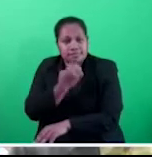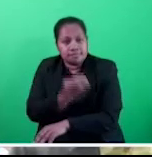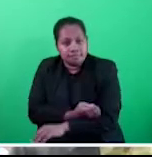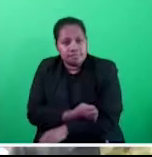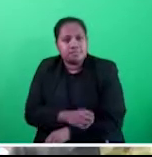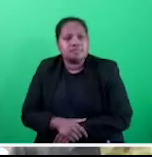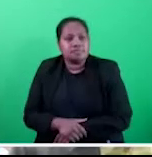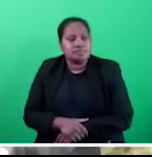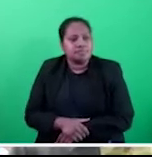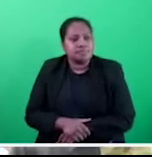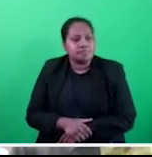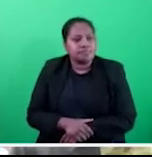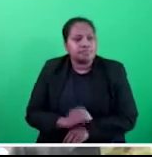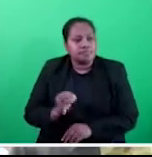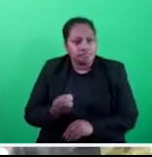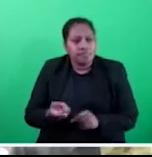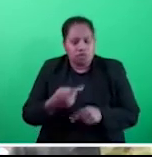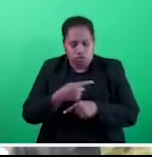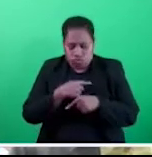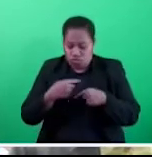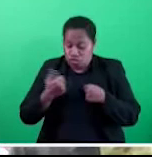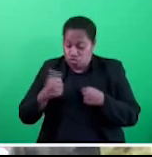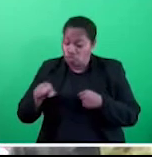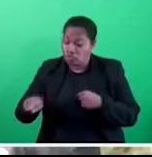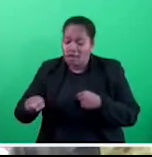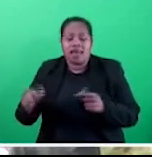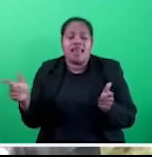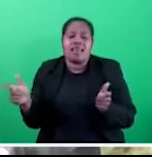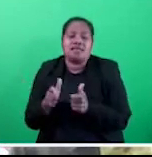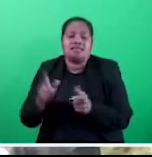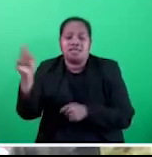that use less electricity. It's